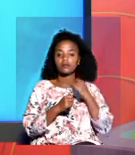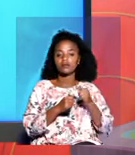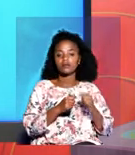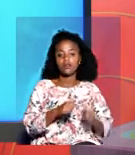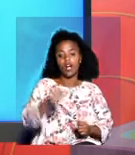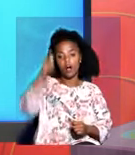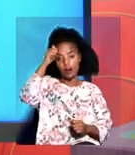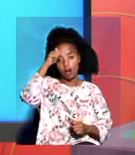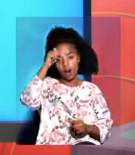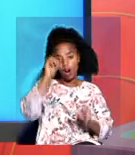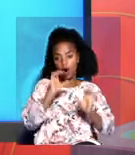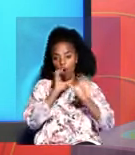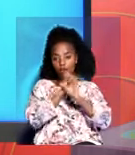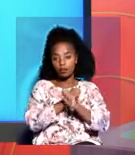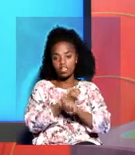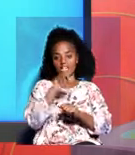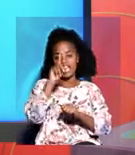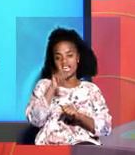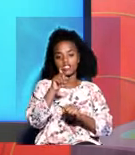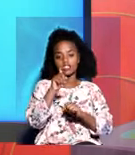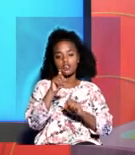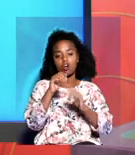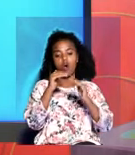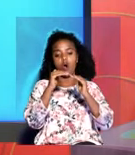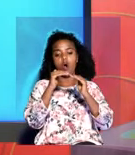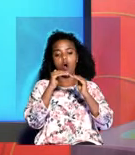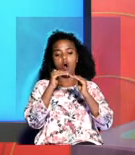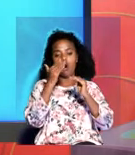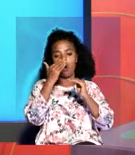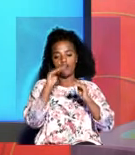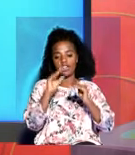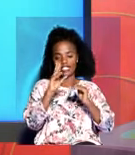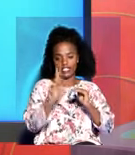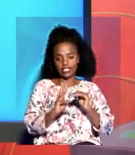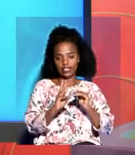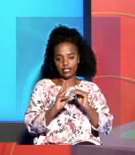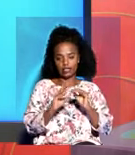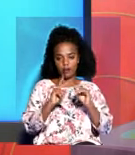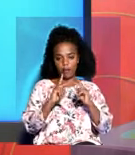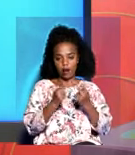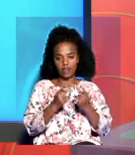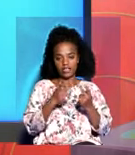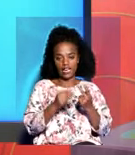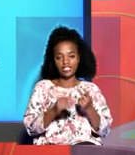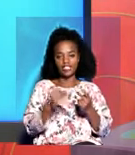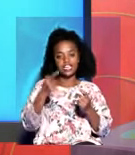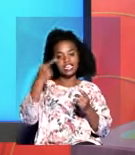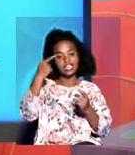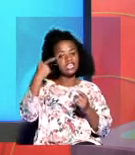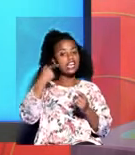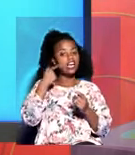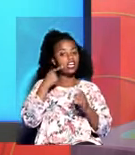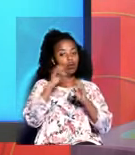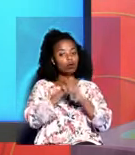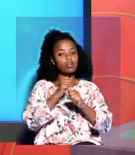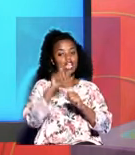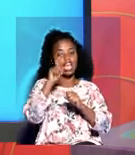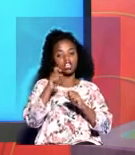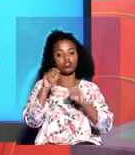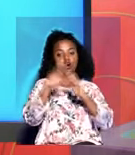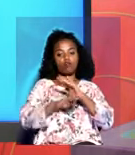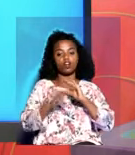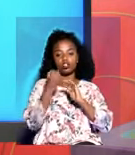Aberra completes X over 6 part, and Gannet completes X over 12 part of the